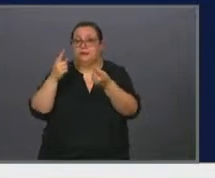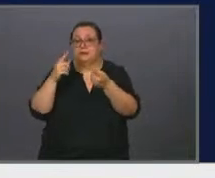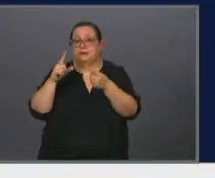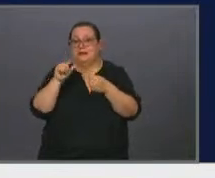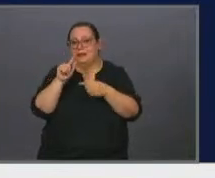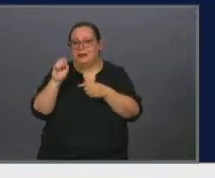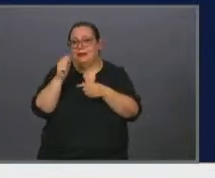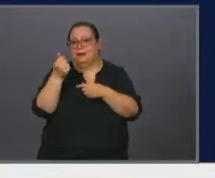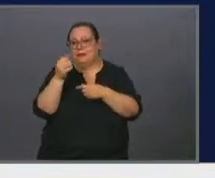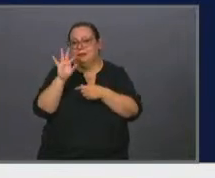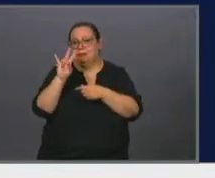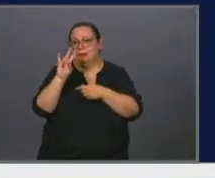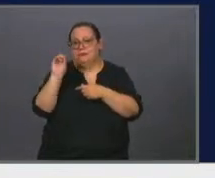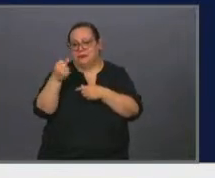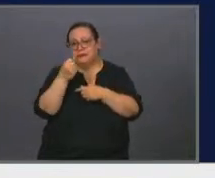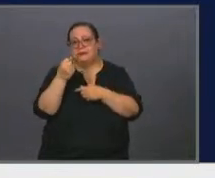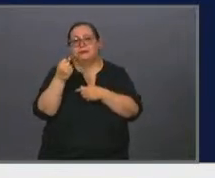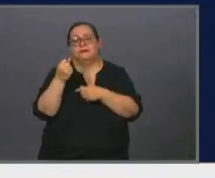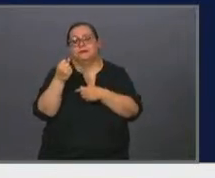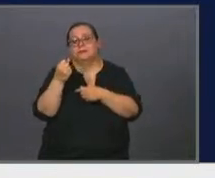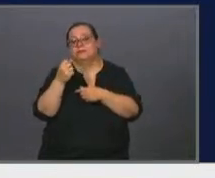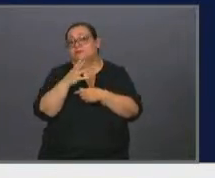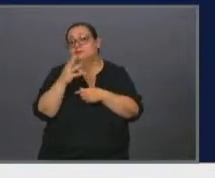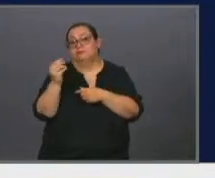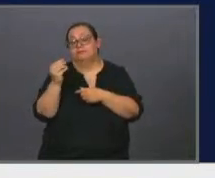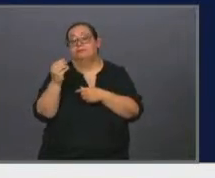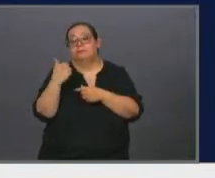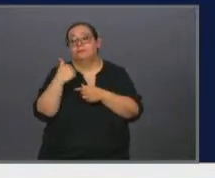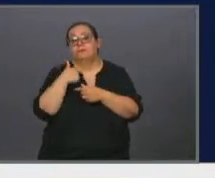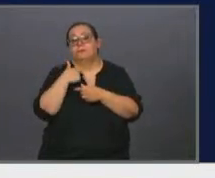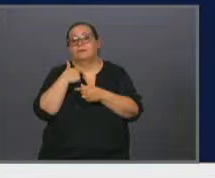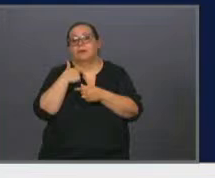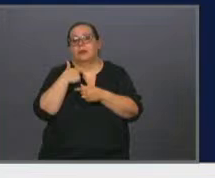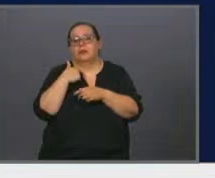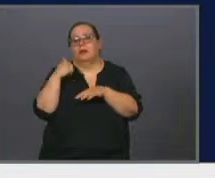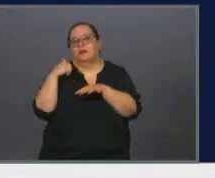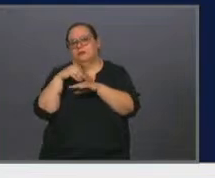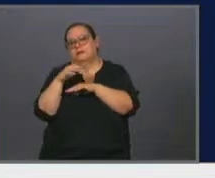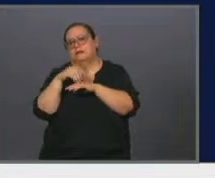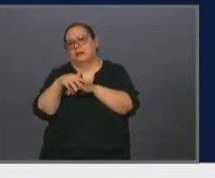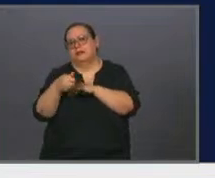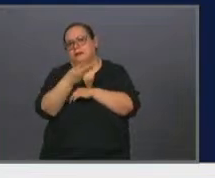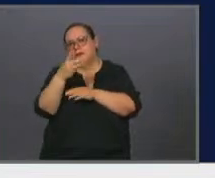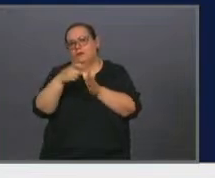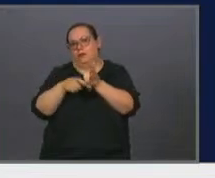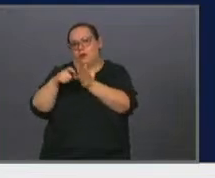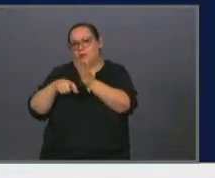70s, and I've sent a number of columns to your newspaper.